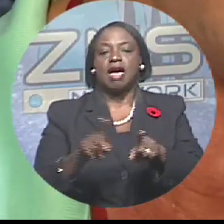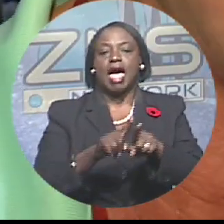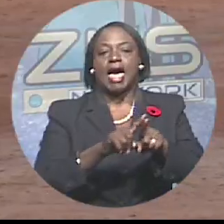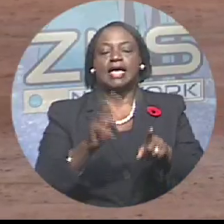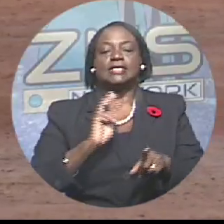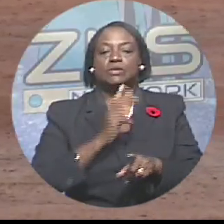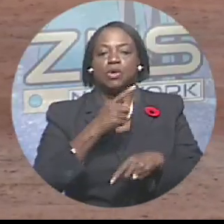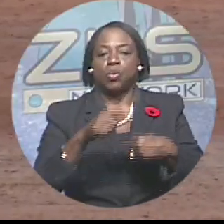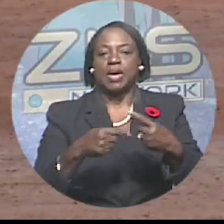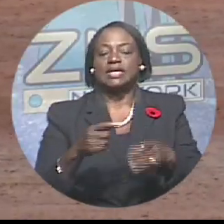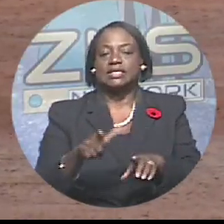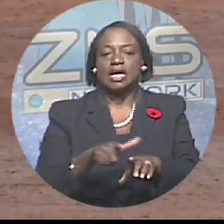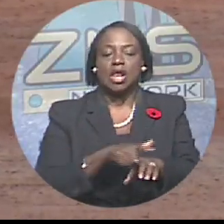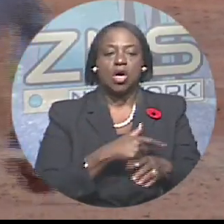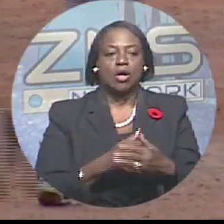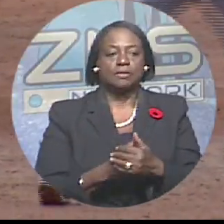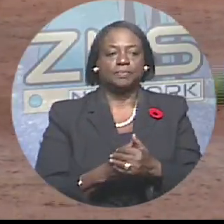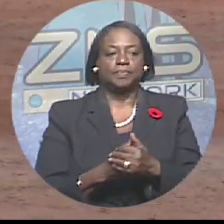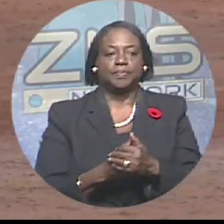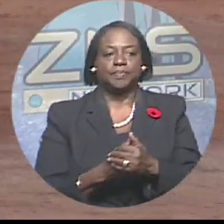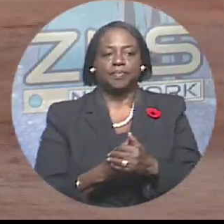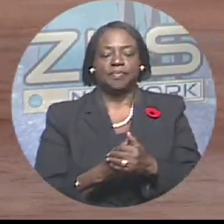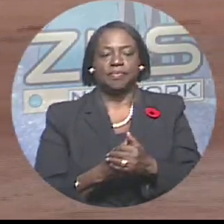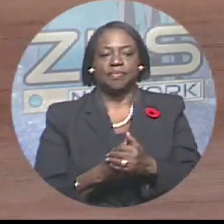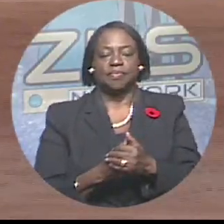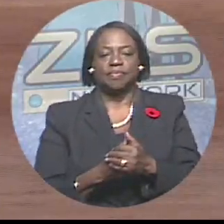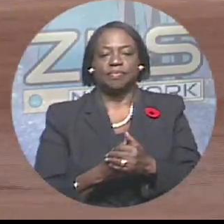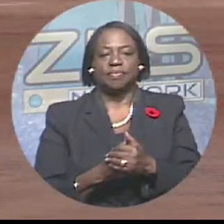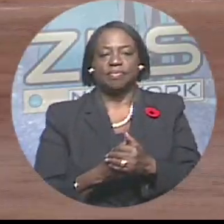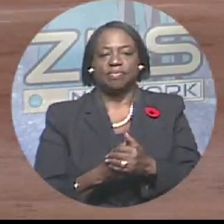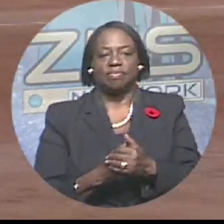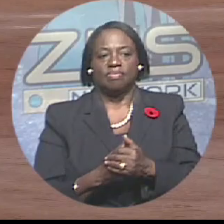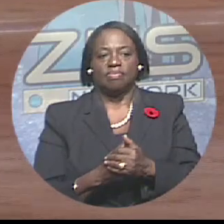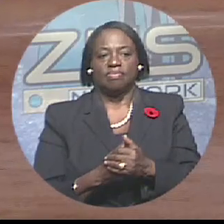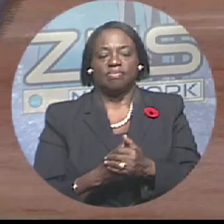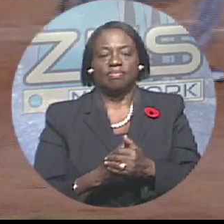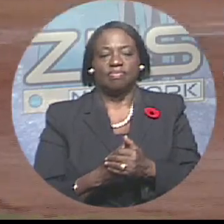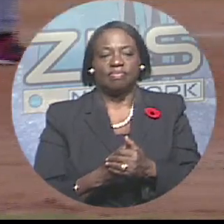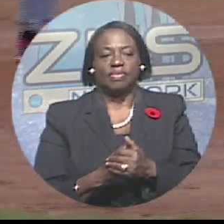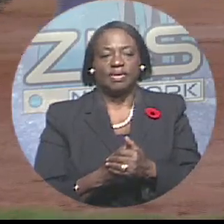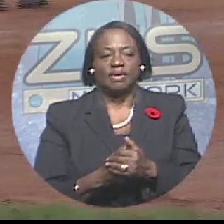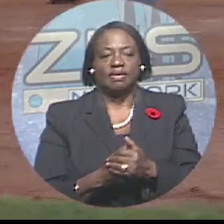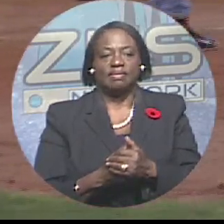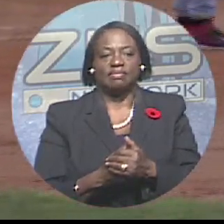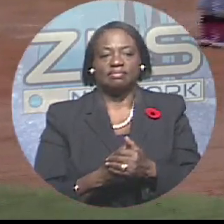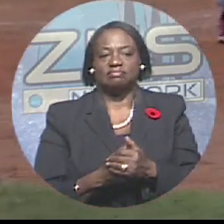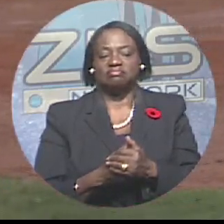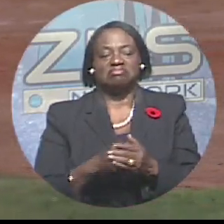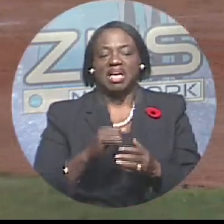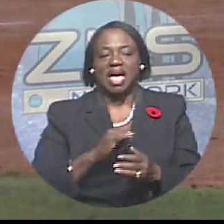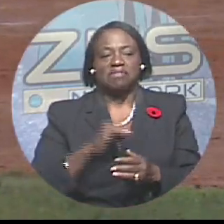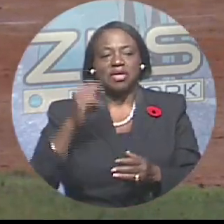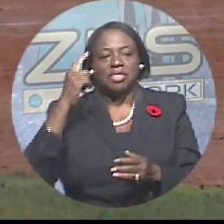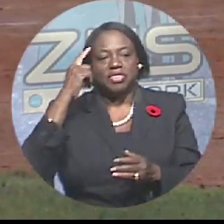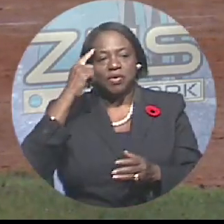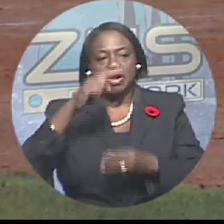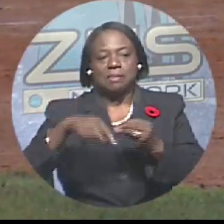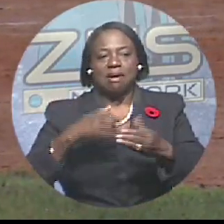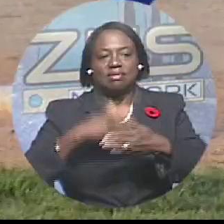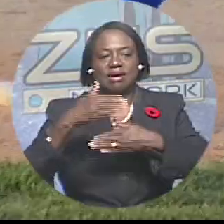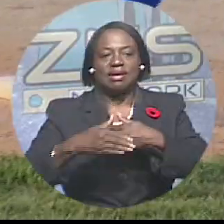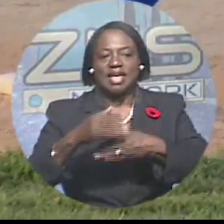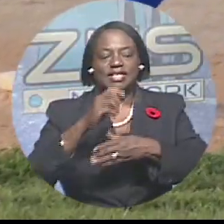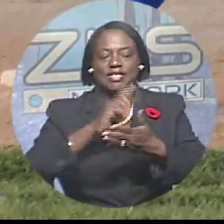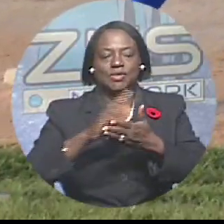They've done a good job. What kind of momentum does this give you now as you head into the championship next week? I've never even thought about it. I'll think about that just before the